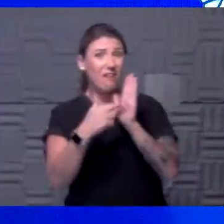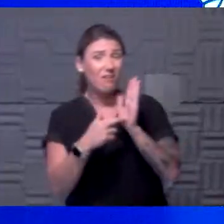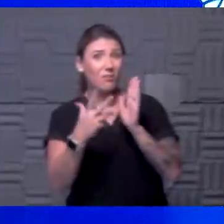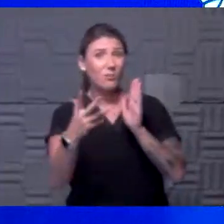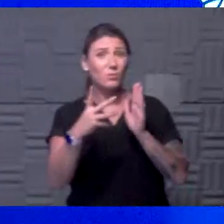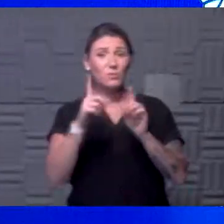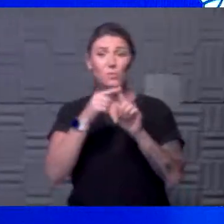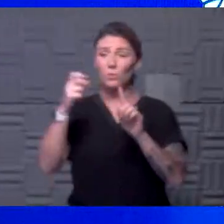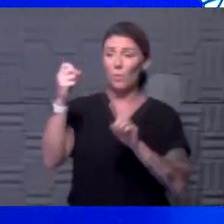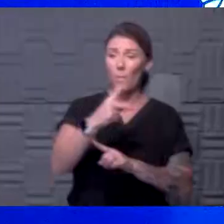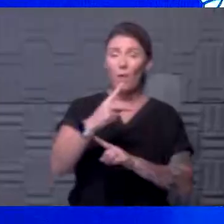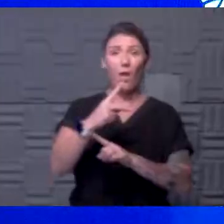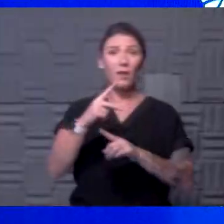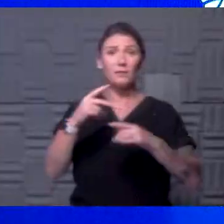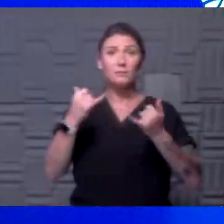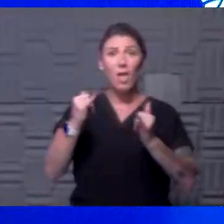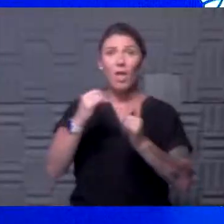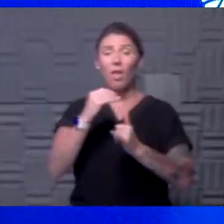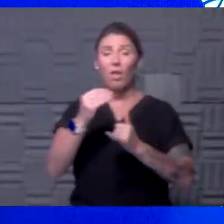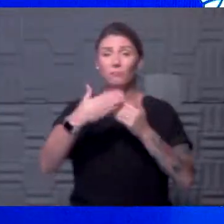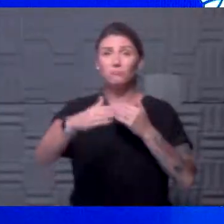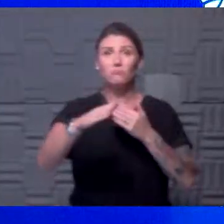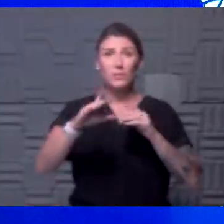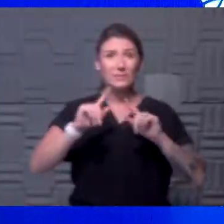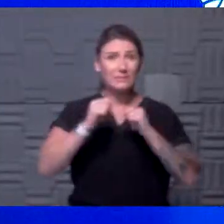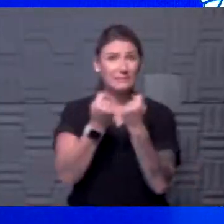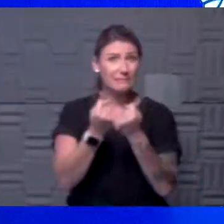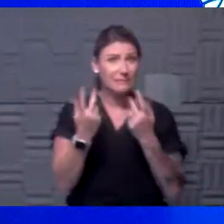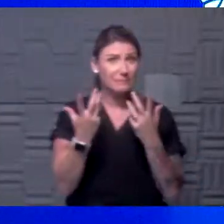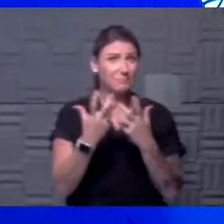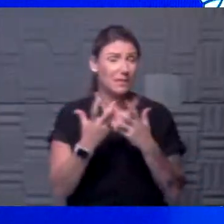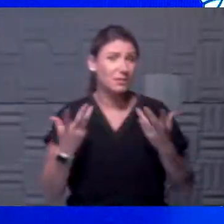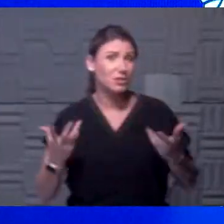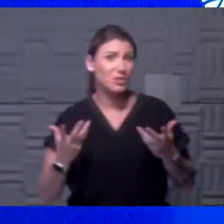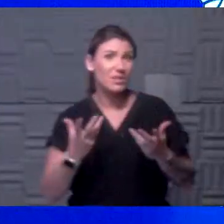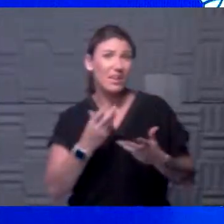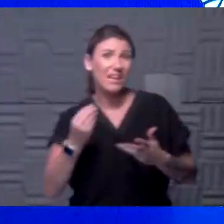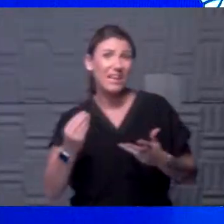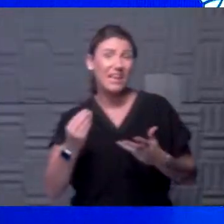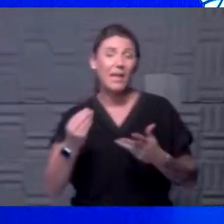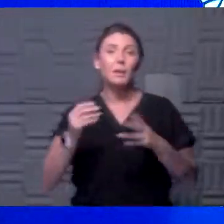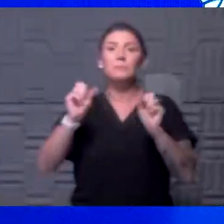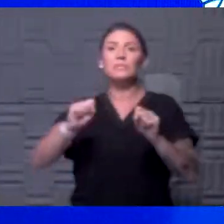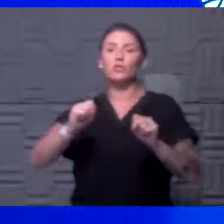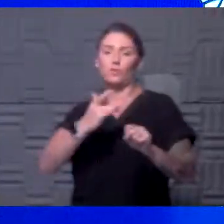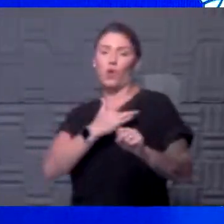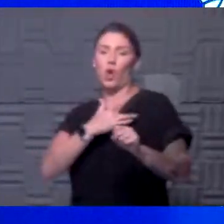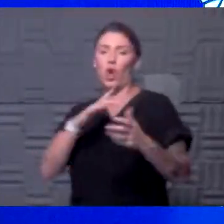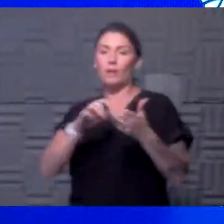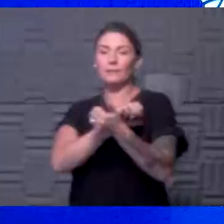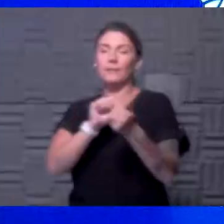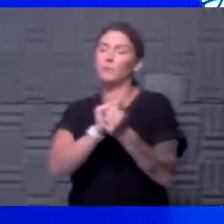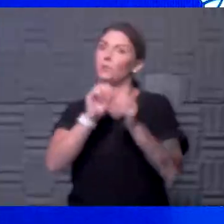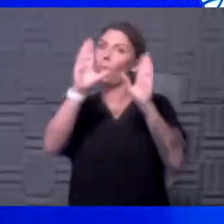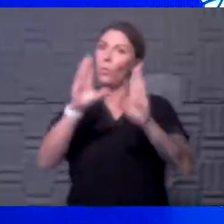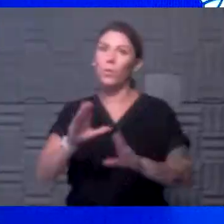team, and your thoughts about heart damage, potential for heart damage? Okay, great. Two great